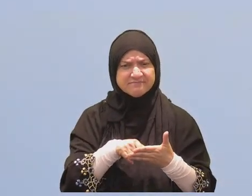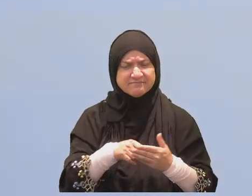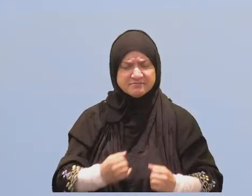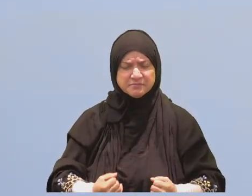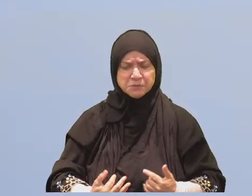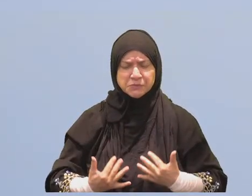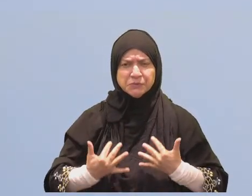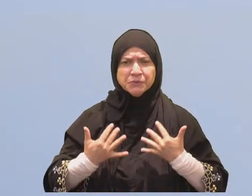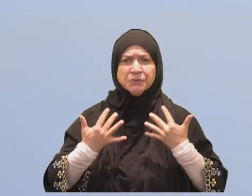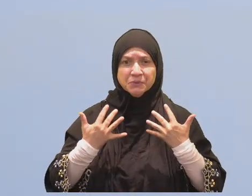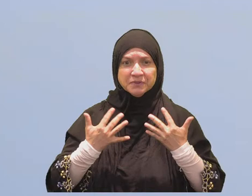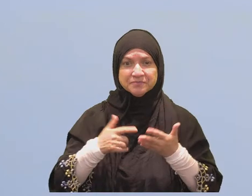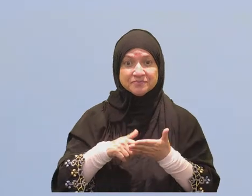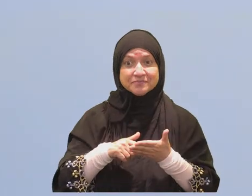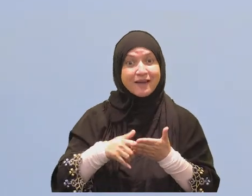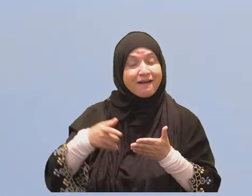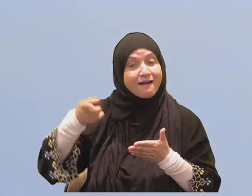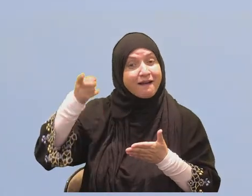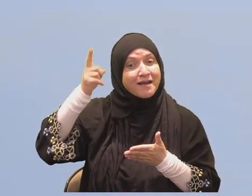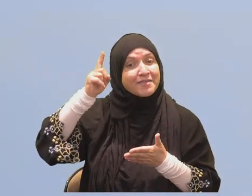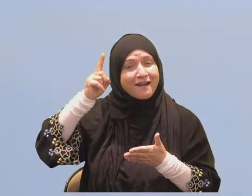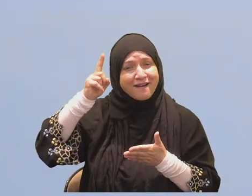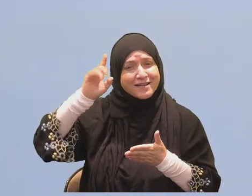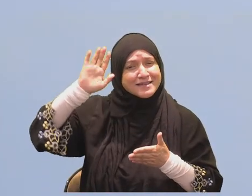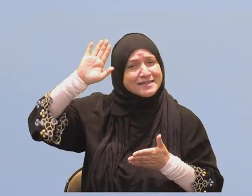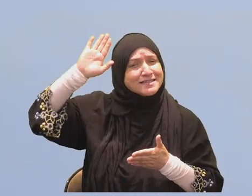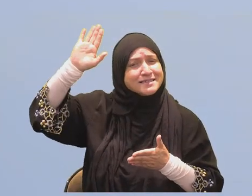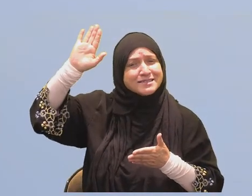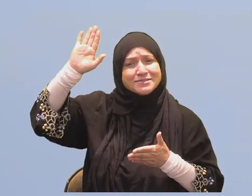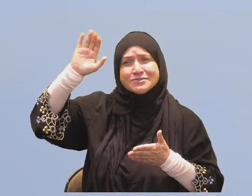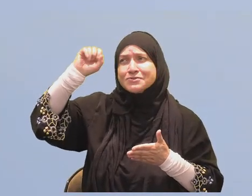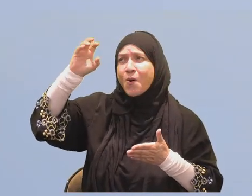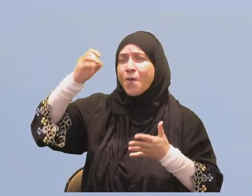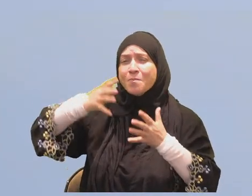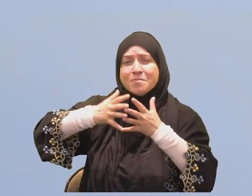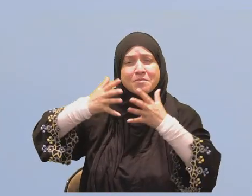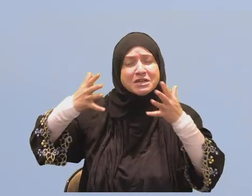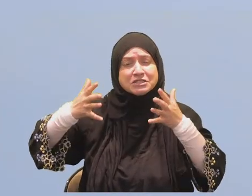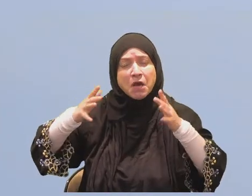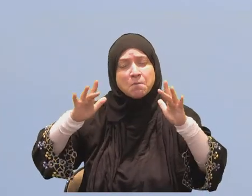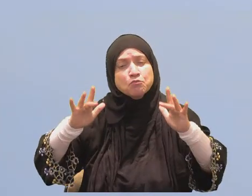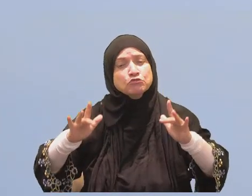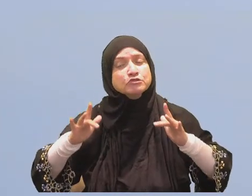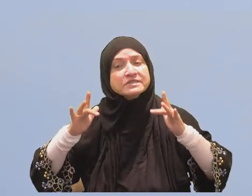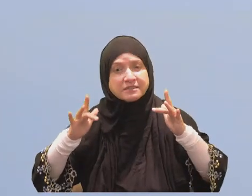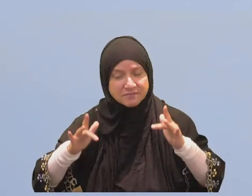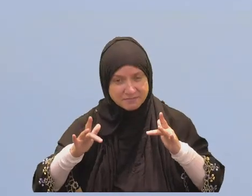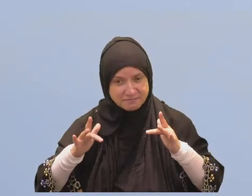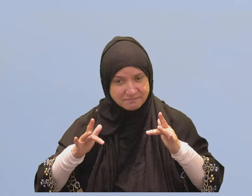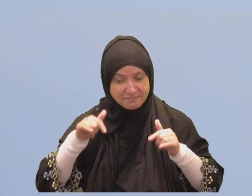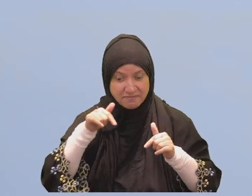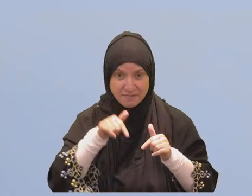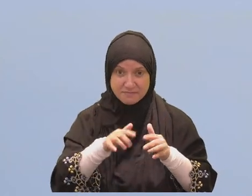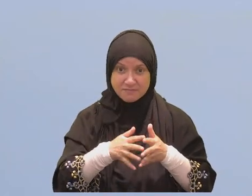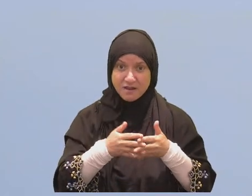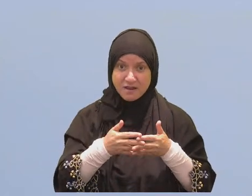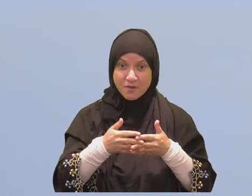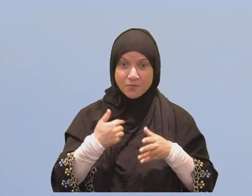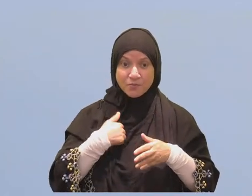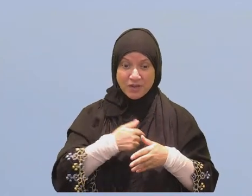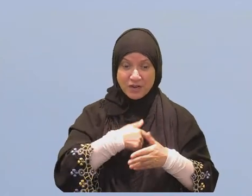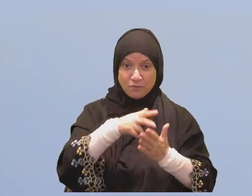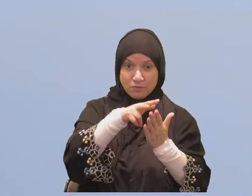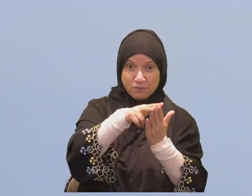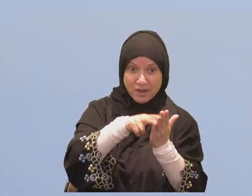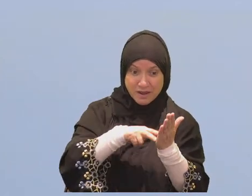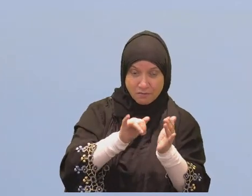a merciful Lord. Mercy precedes every chapter in that Quran except one. They